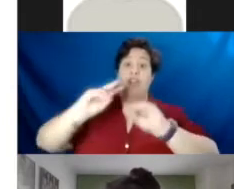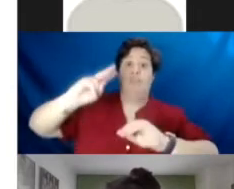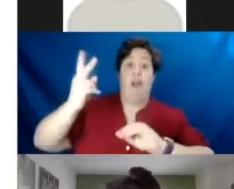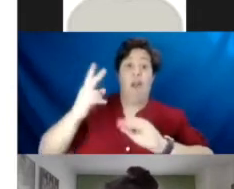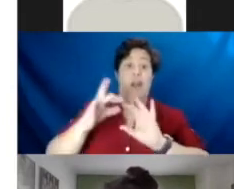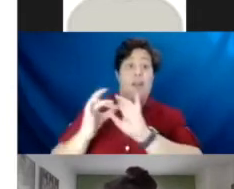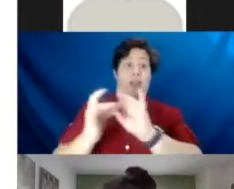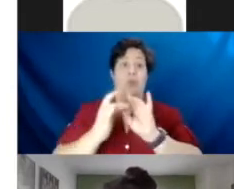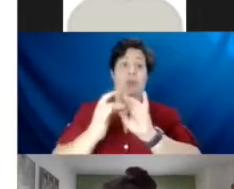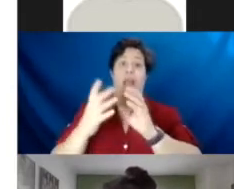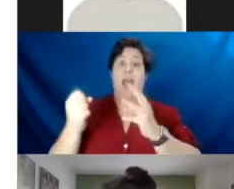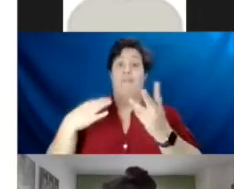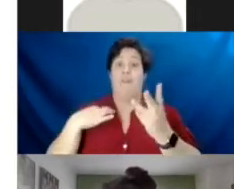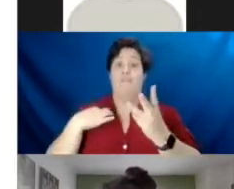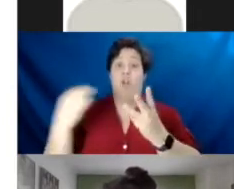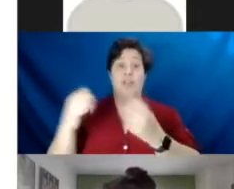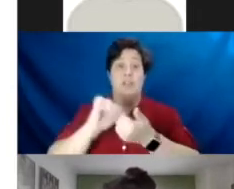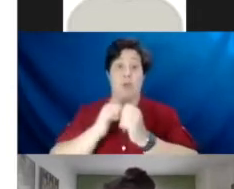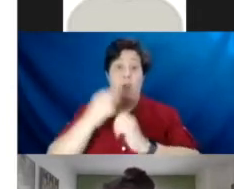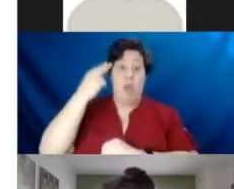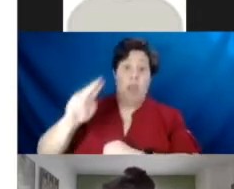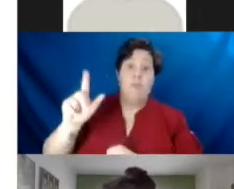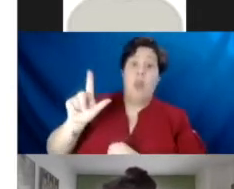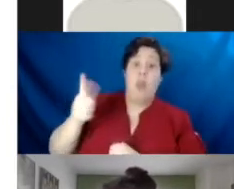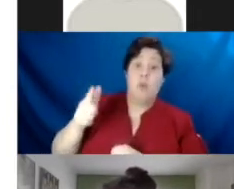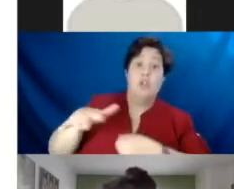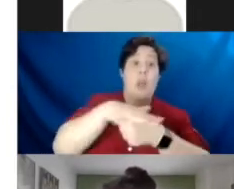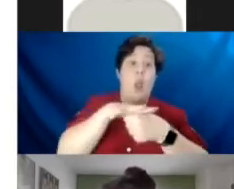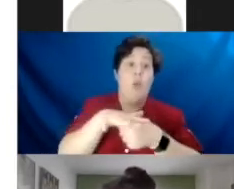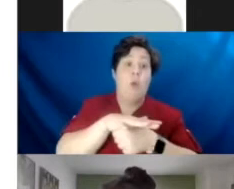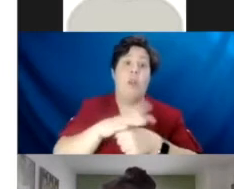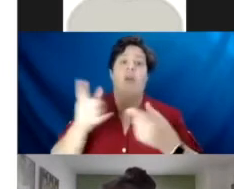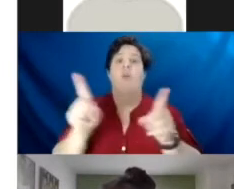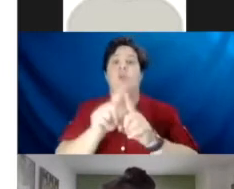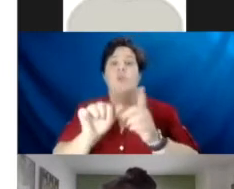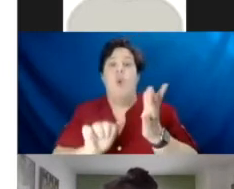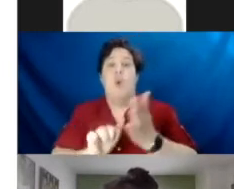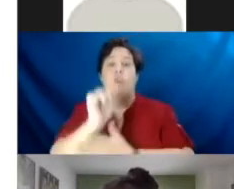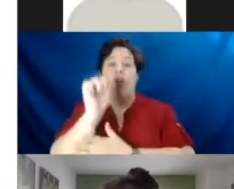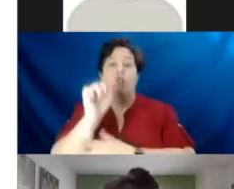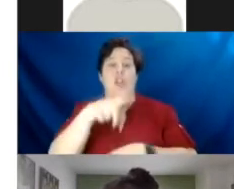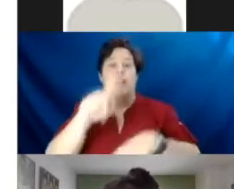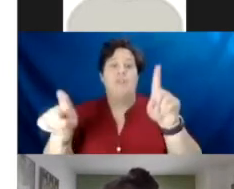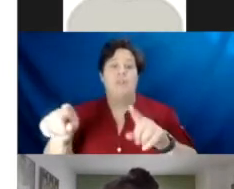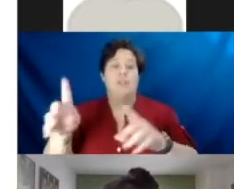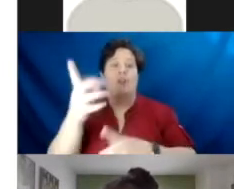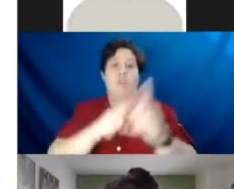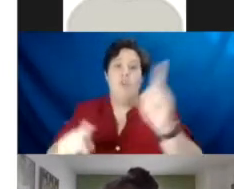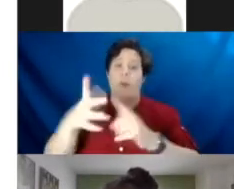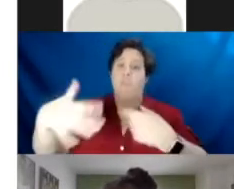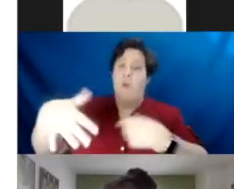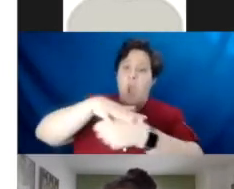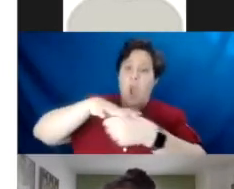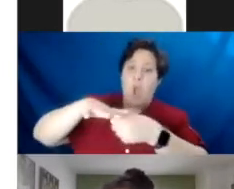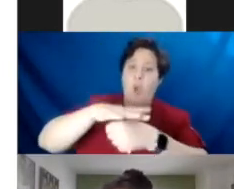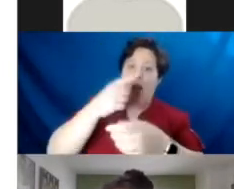have a volunteering partner, Lewisham Local, and a Culture and Diversity Forum was appointed, drawn from outstanding local